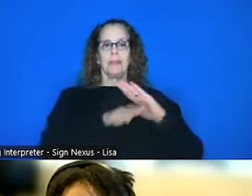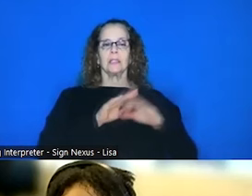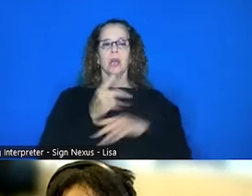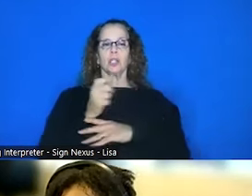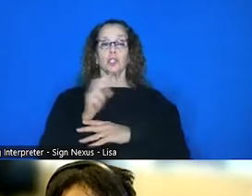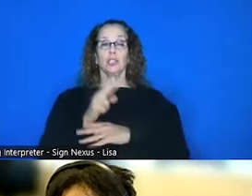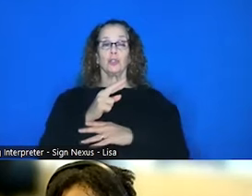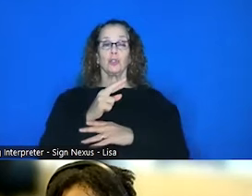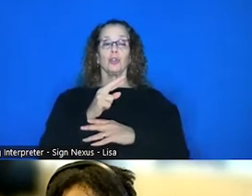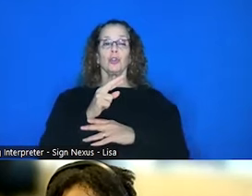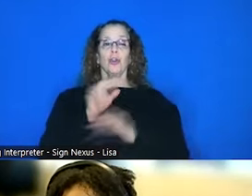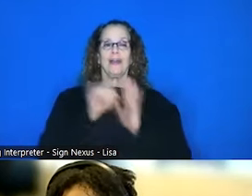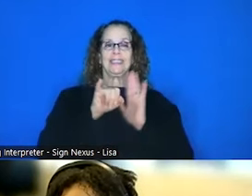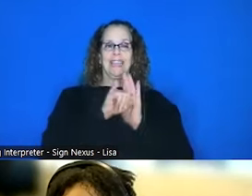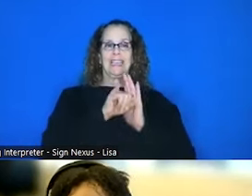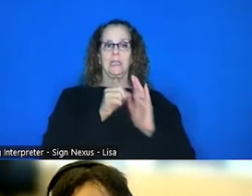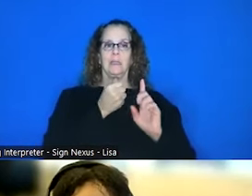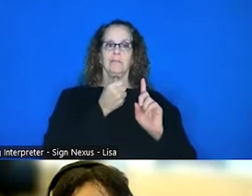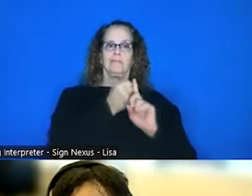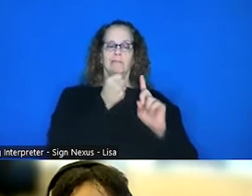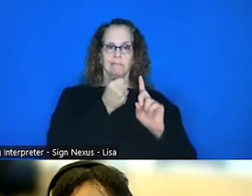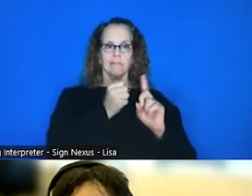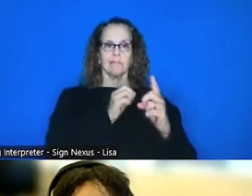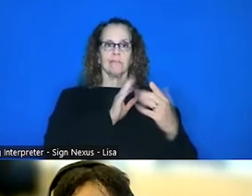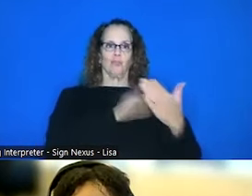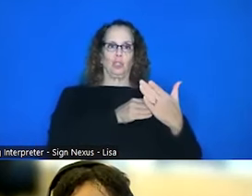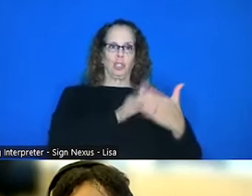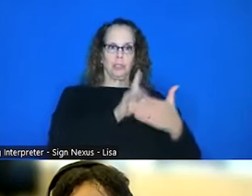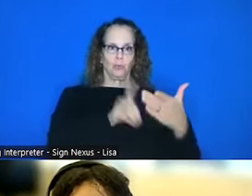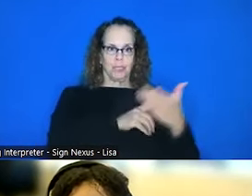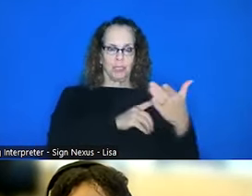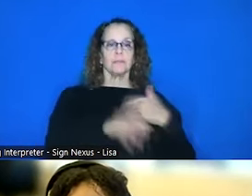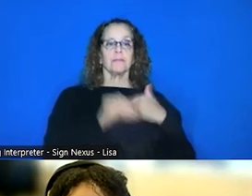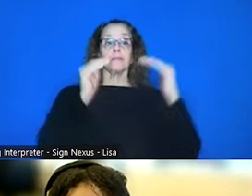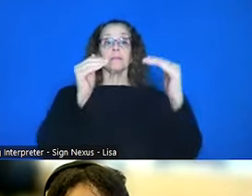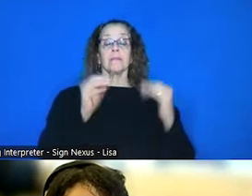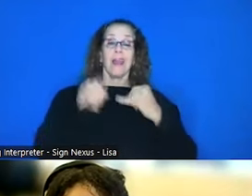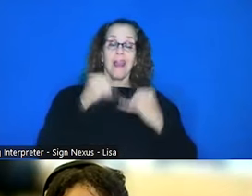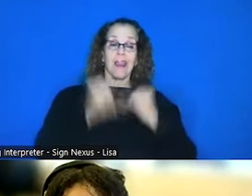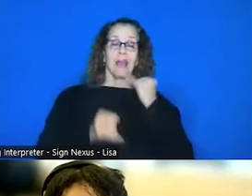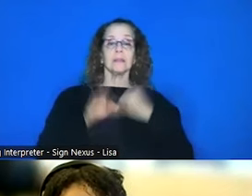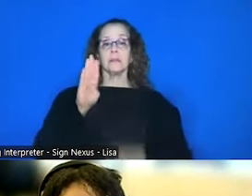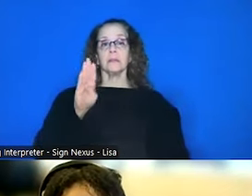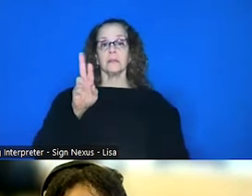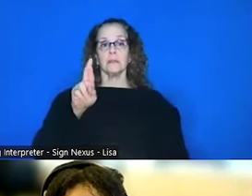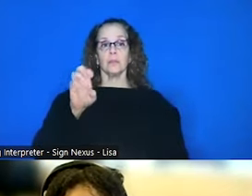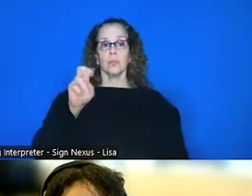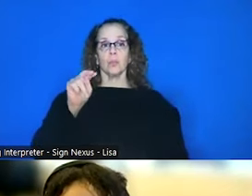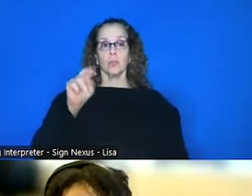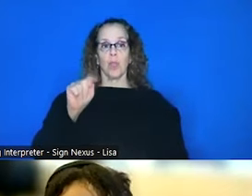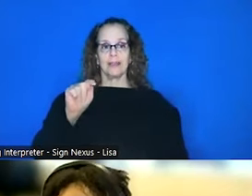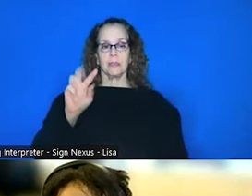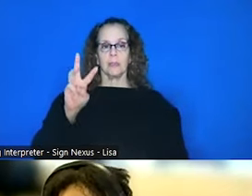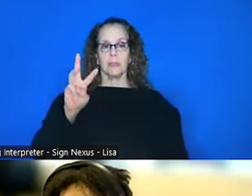margins. You can go ahead and turn on your video. And then we also have Brent Whitfield, he, him, his pronouns,